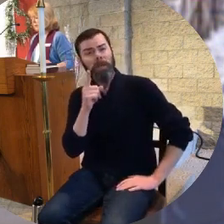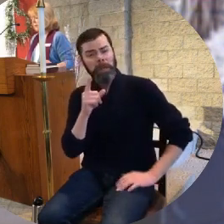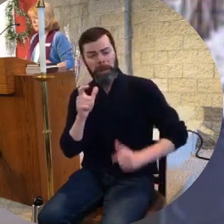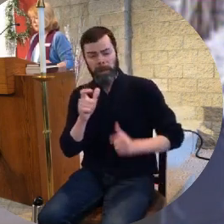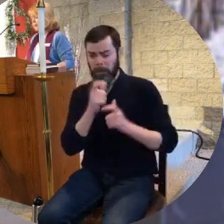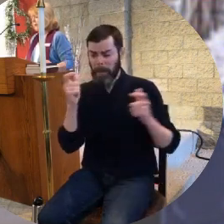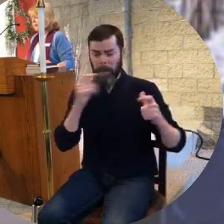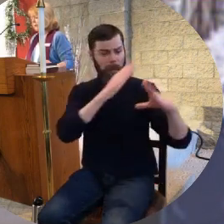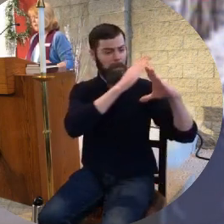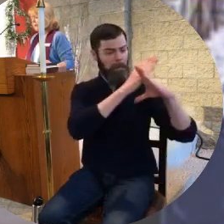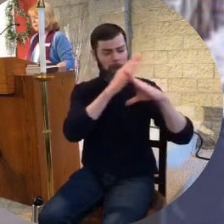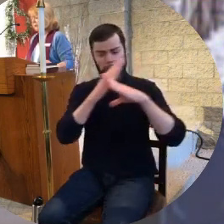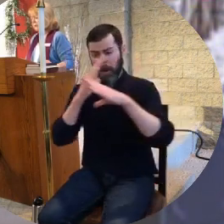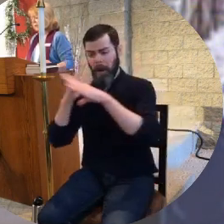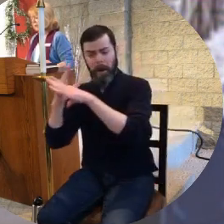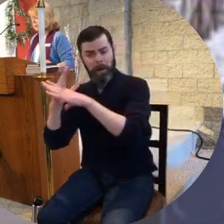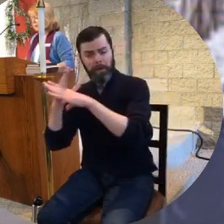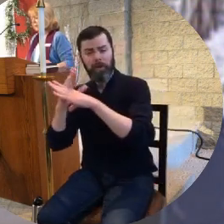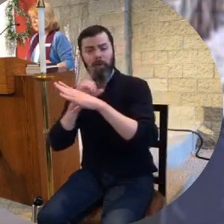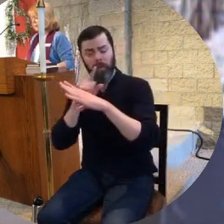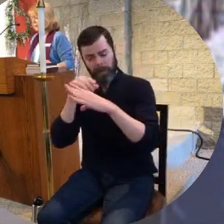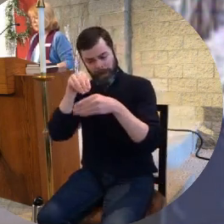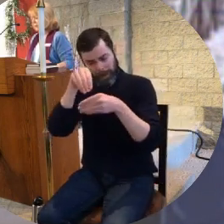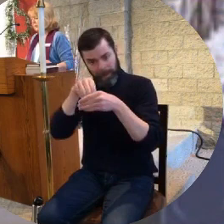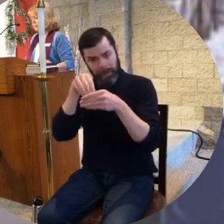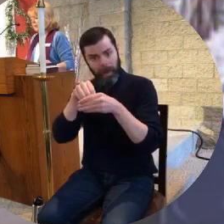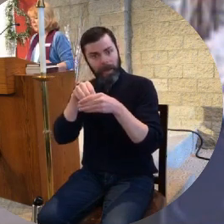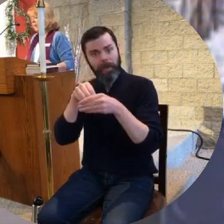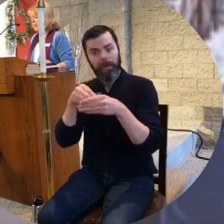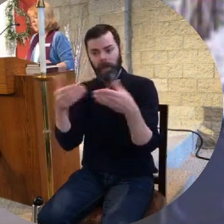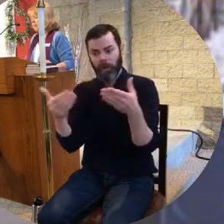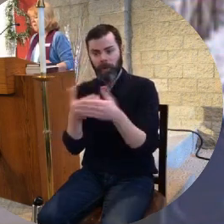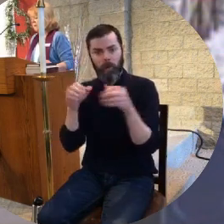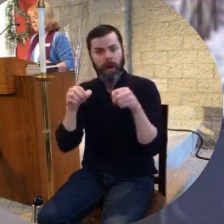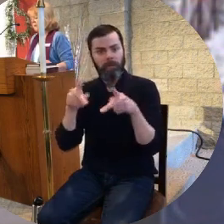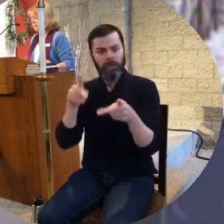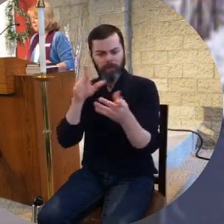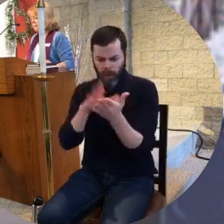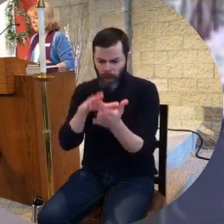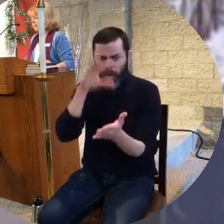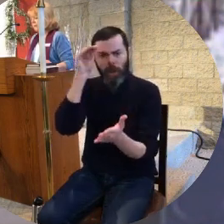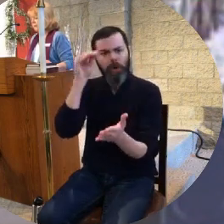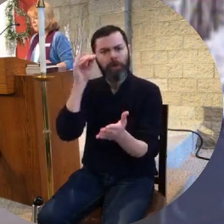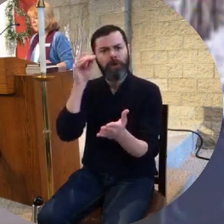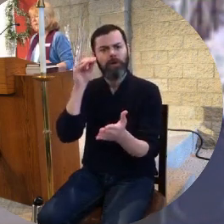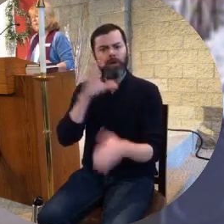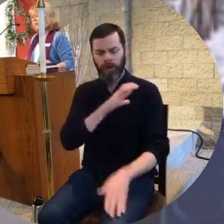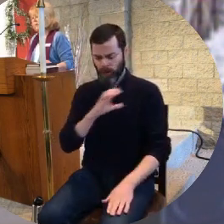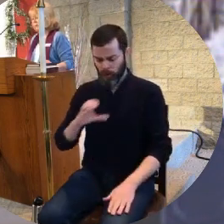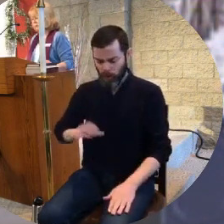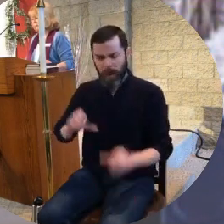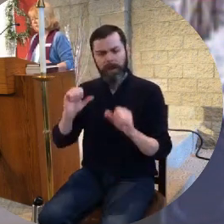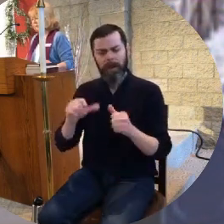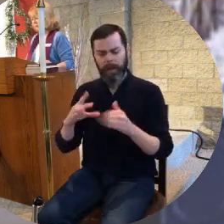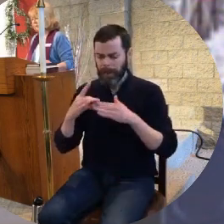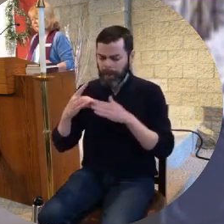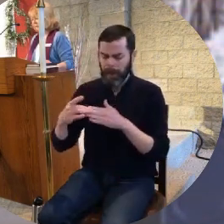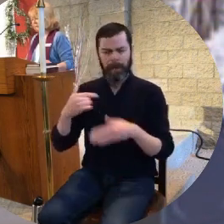obstacles held rich new opportunities to allow my Christ self to guide my every